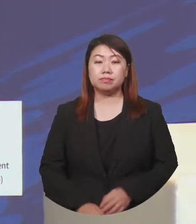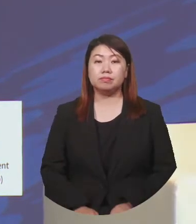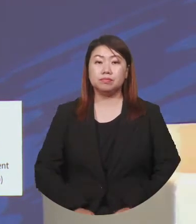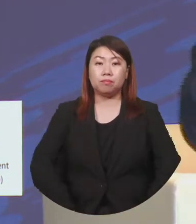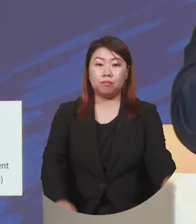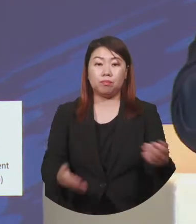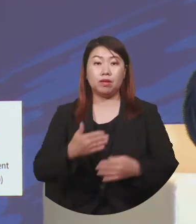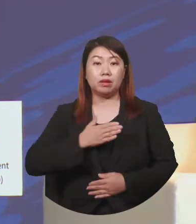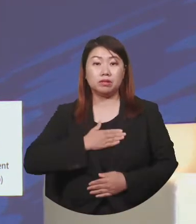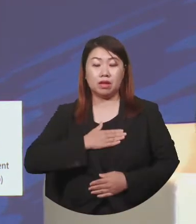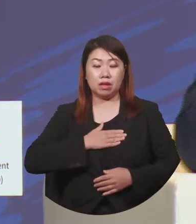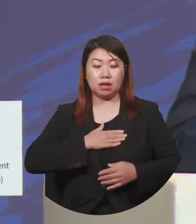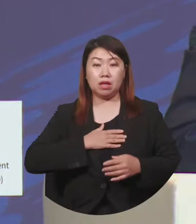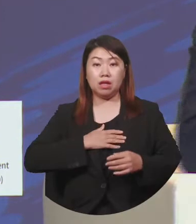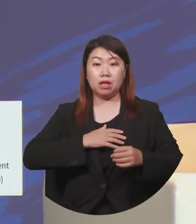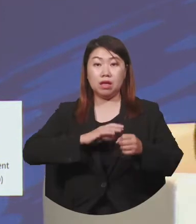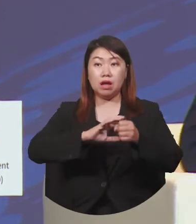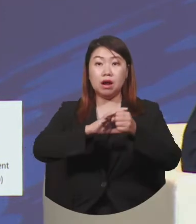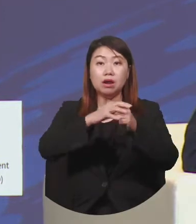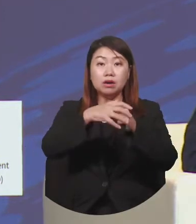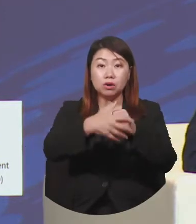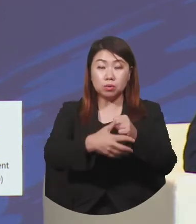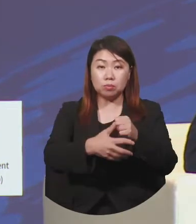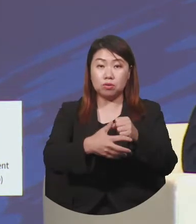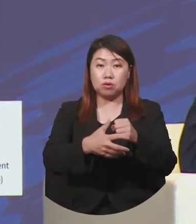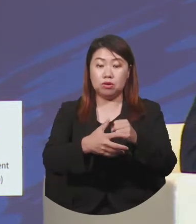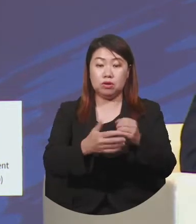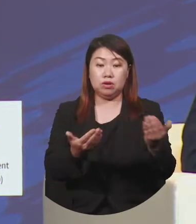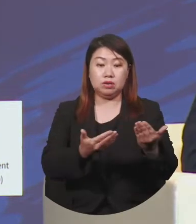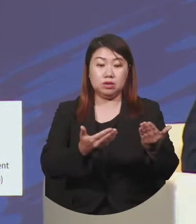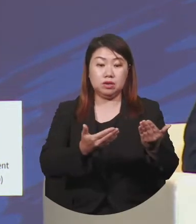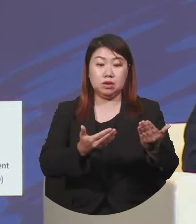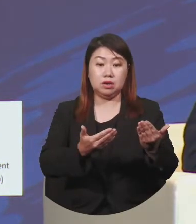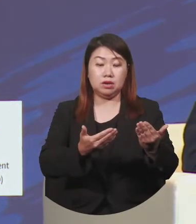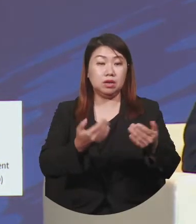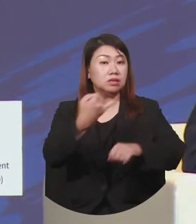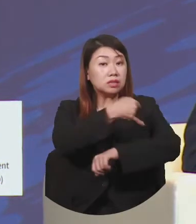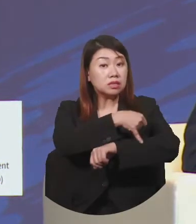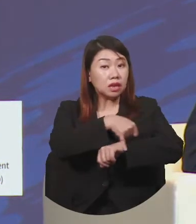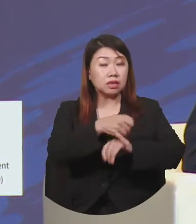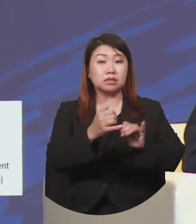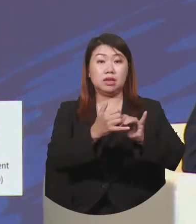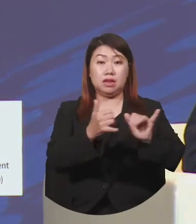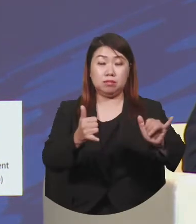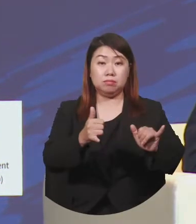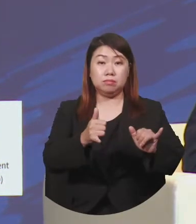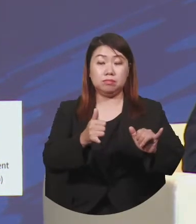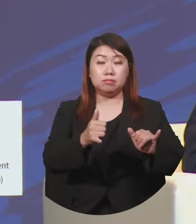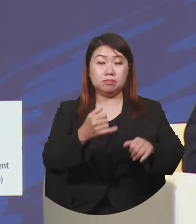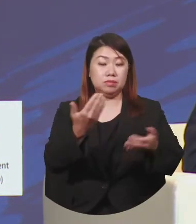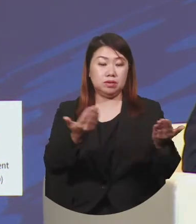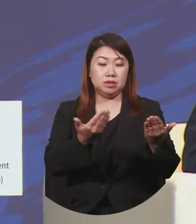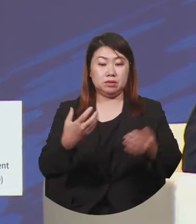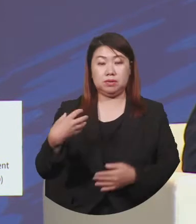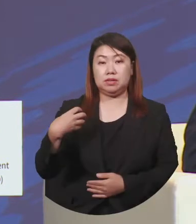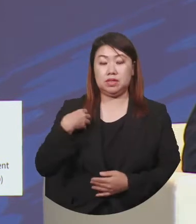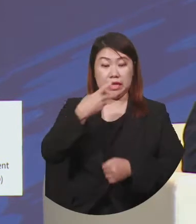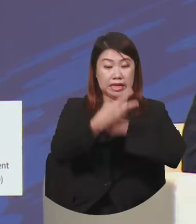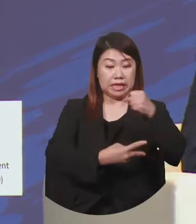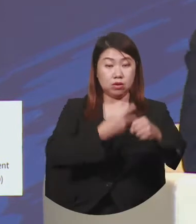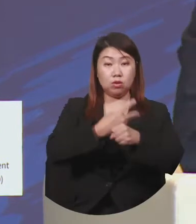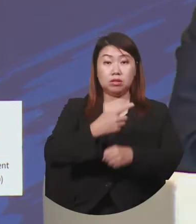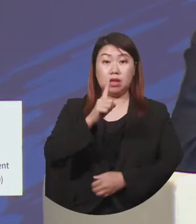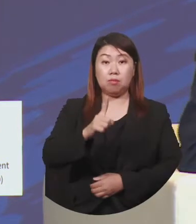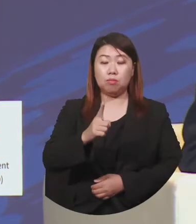on Land. And twice a year, we had representatives from all the major international organizations